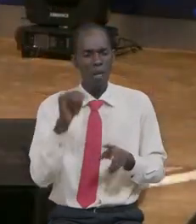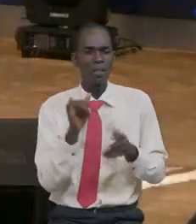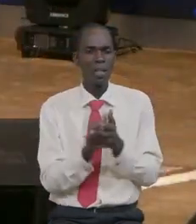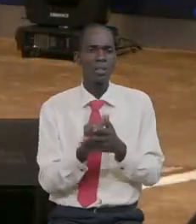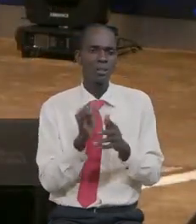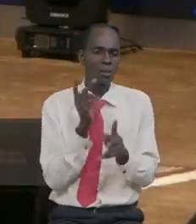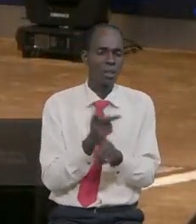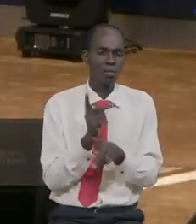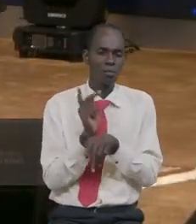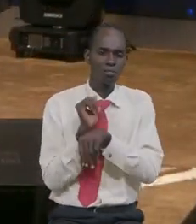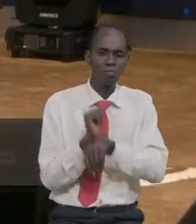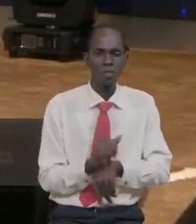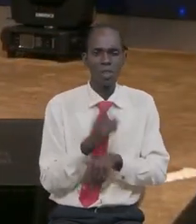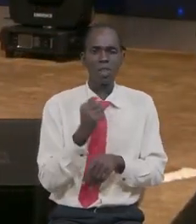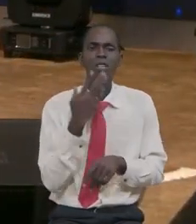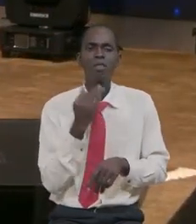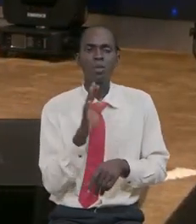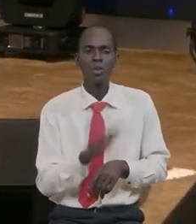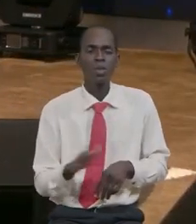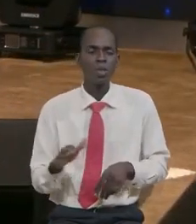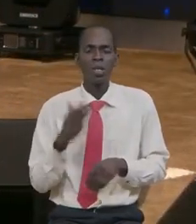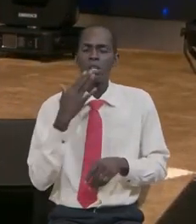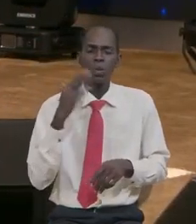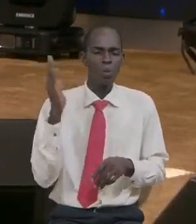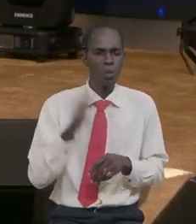the fire, that evil men are